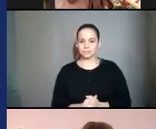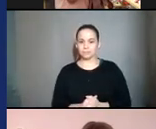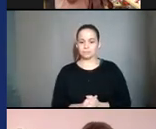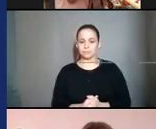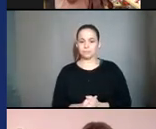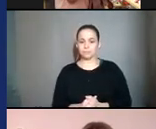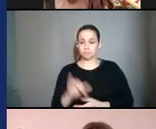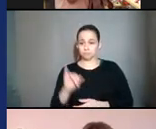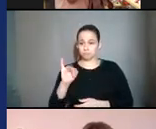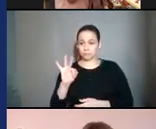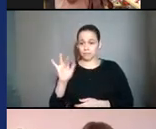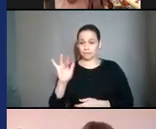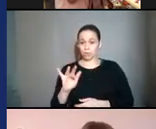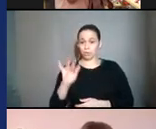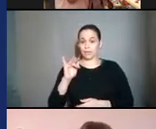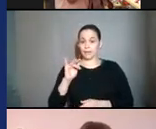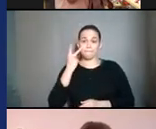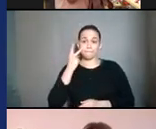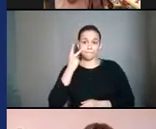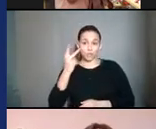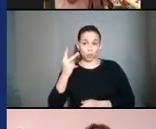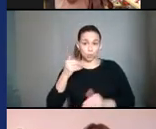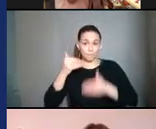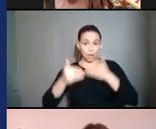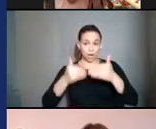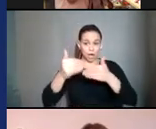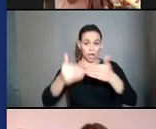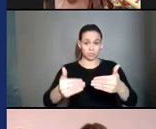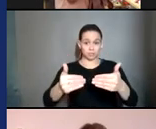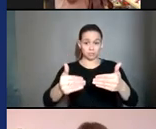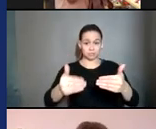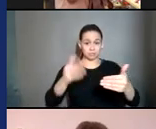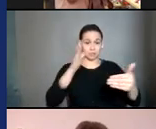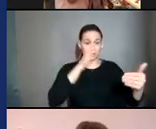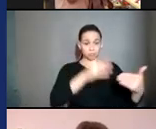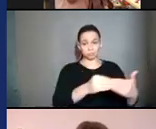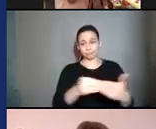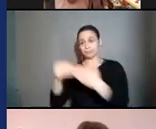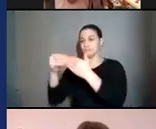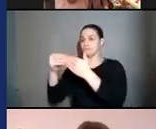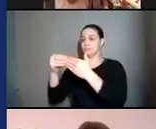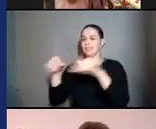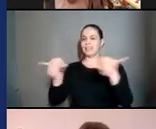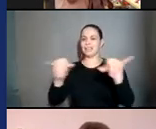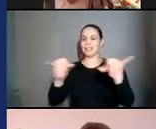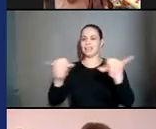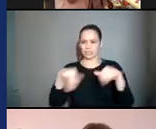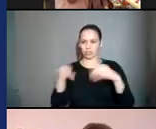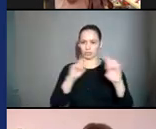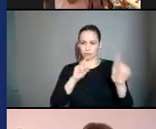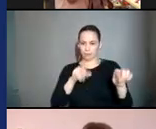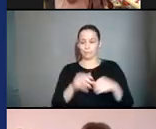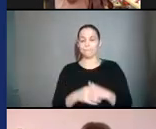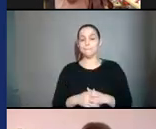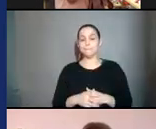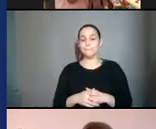If you click on View Progress, you will be taken to a standards report. You can also get to